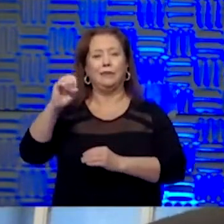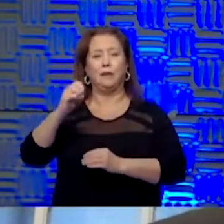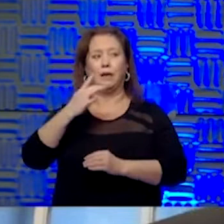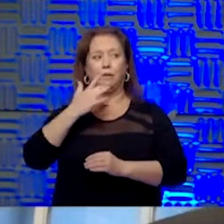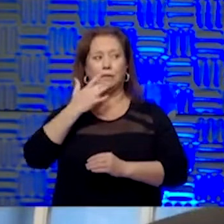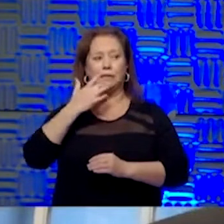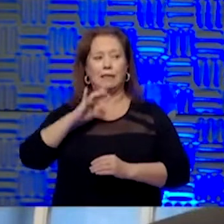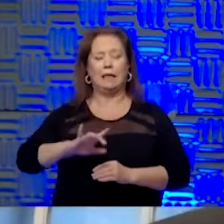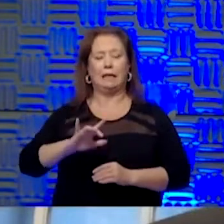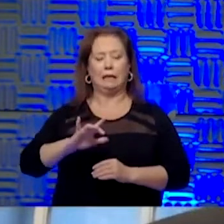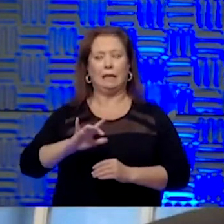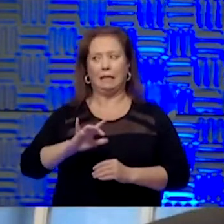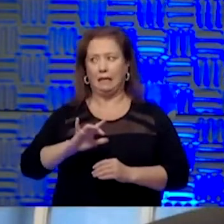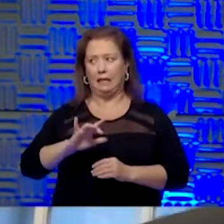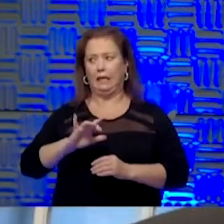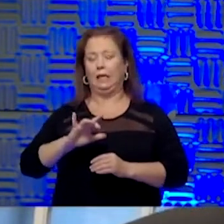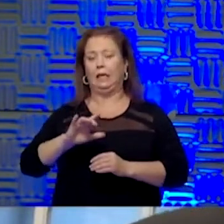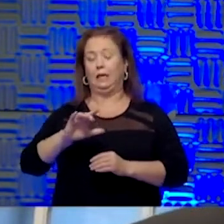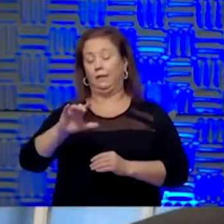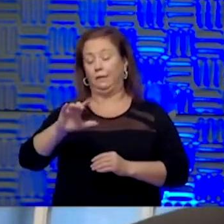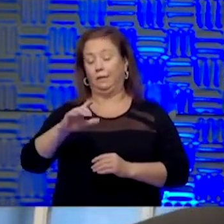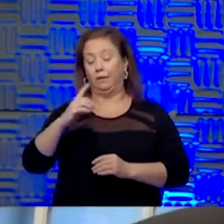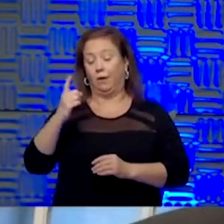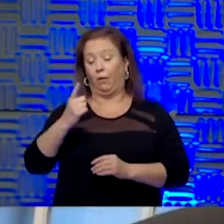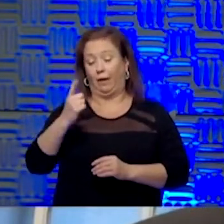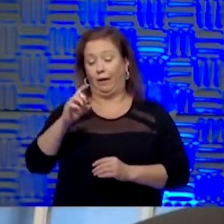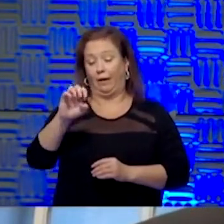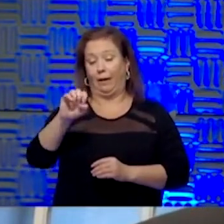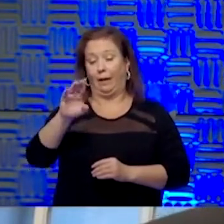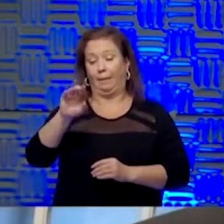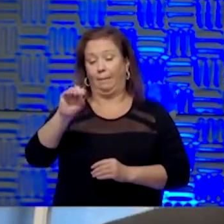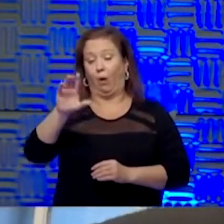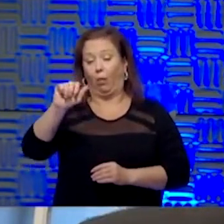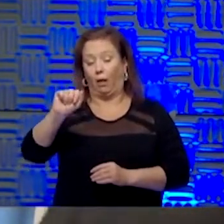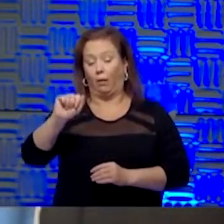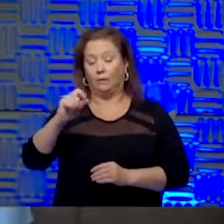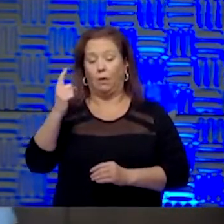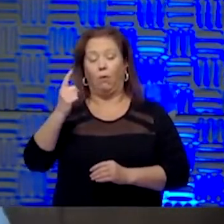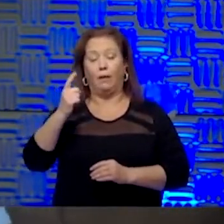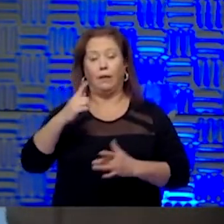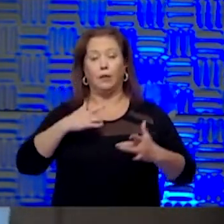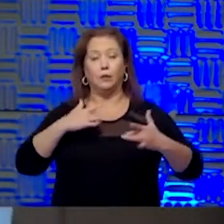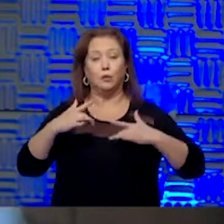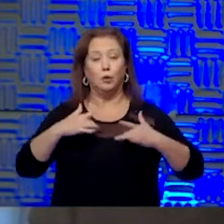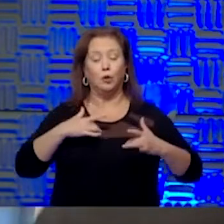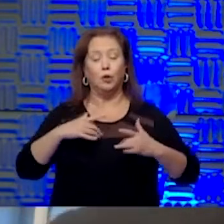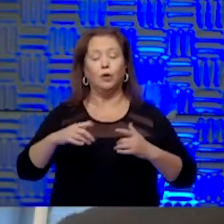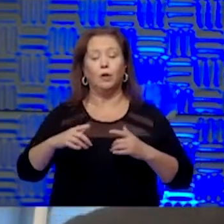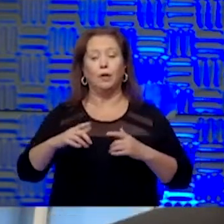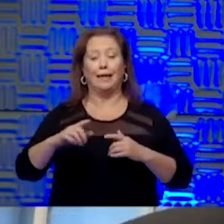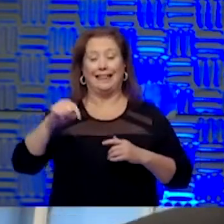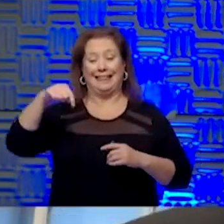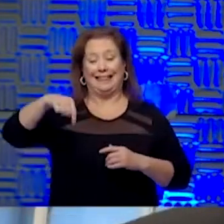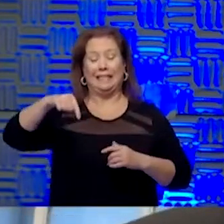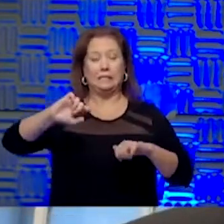I had to worry about was Ebola. But, you know, this is a more